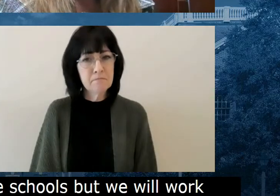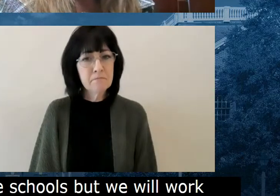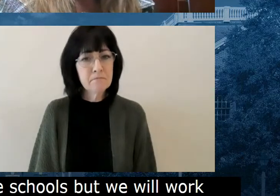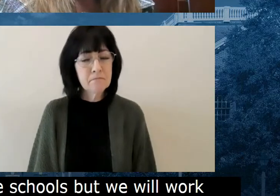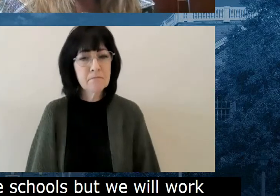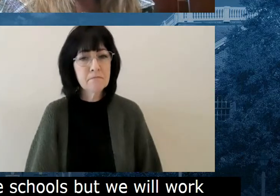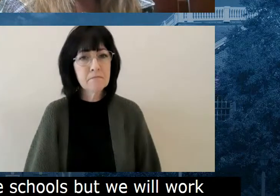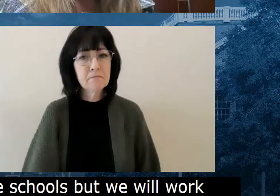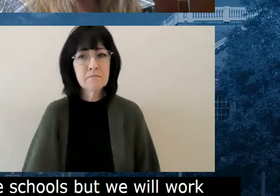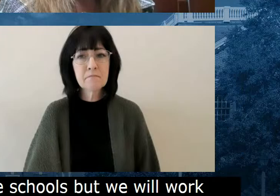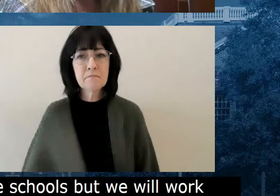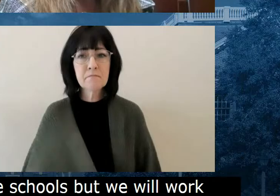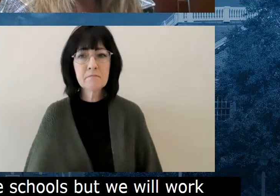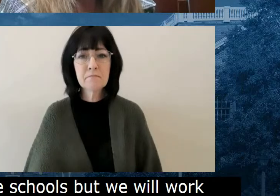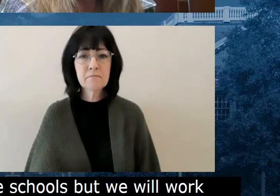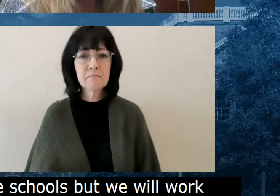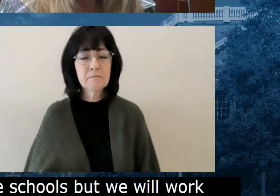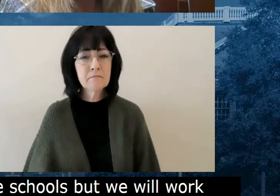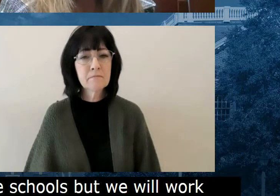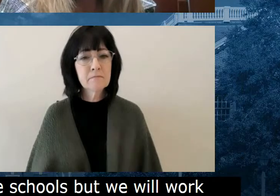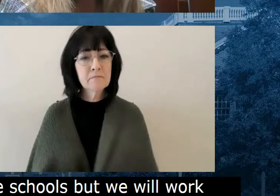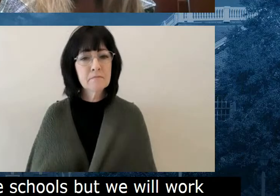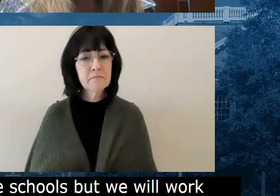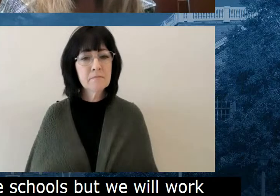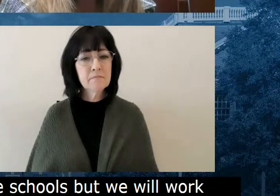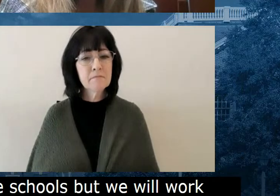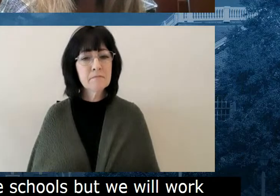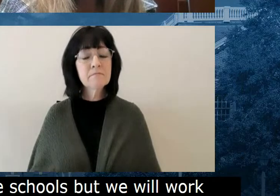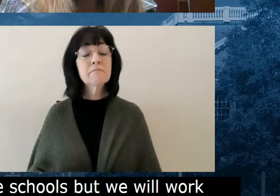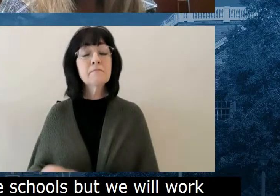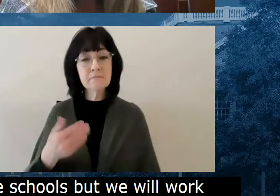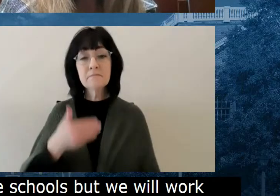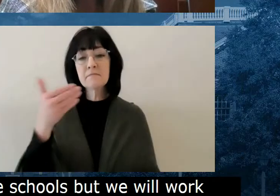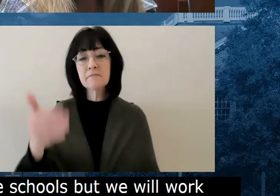All right, next we'll go to Katie Tabling from Delaware Business Times.